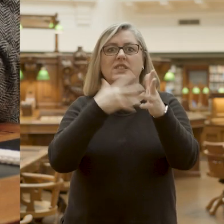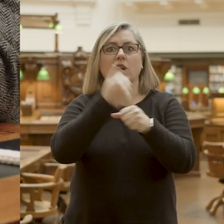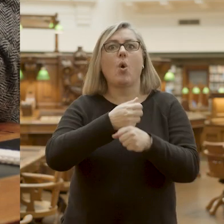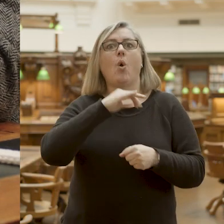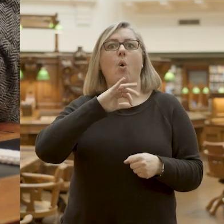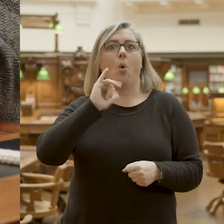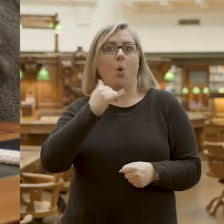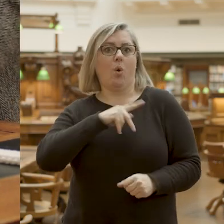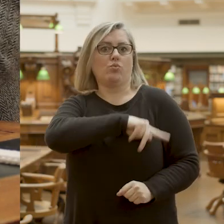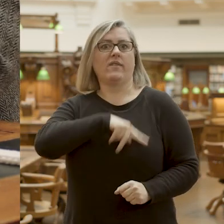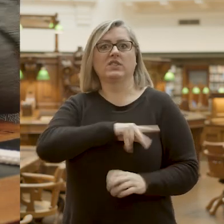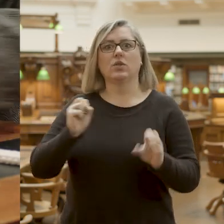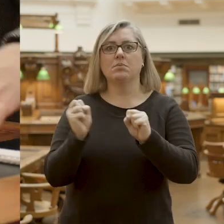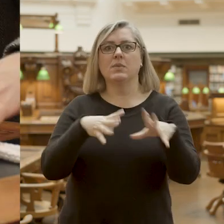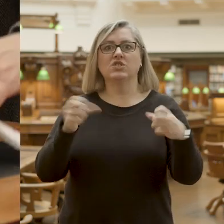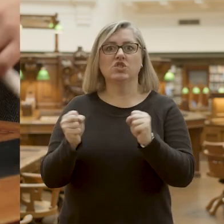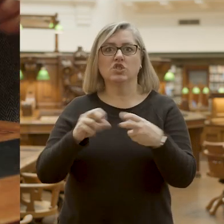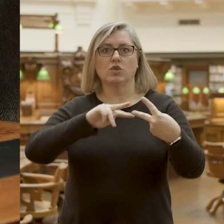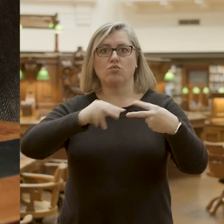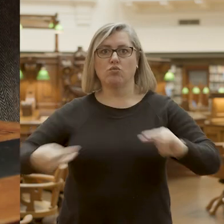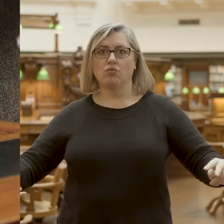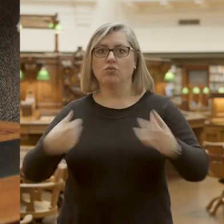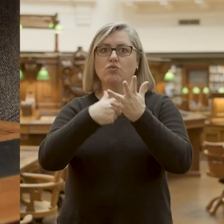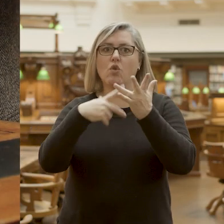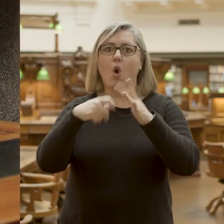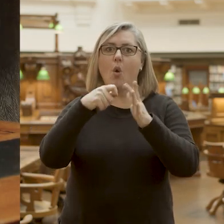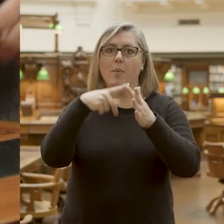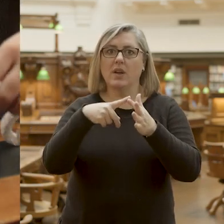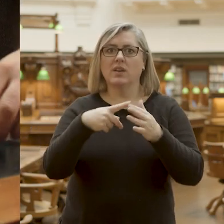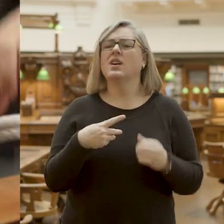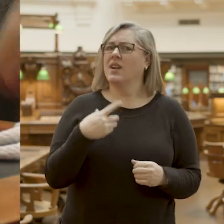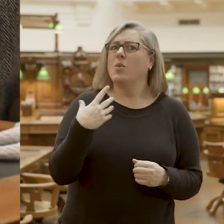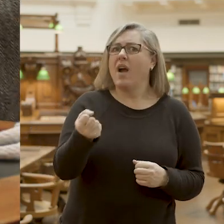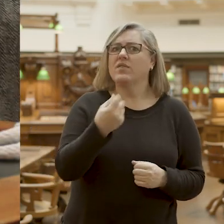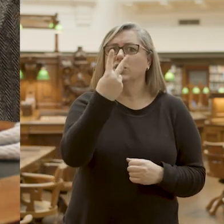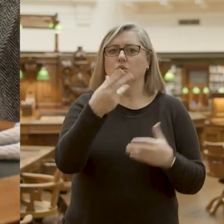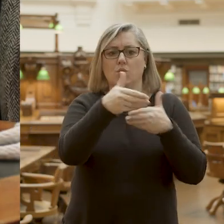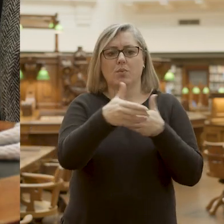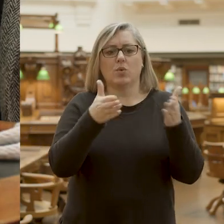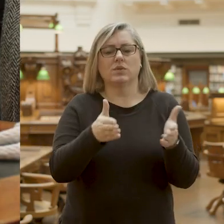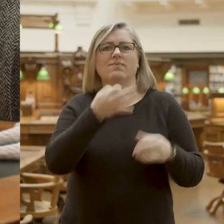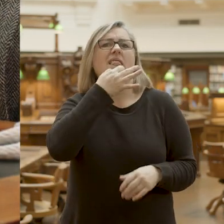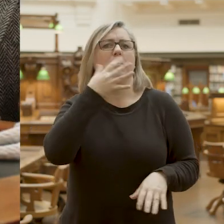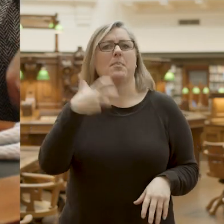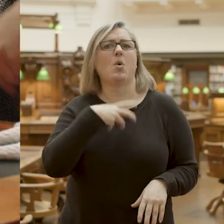rope like I've got my hands on. Great. So there we have our two boxes. You know what, let's make it a little bit